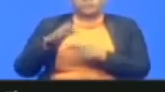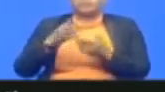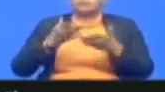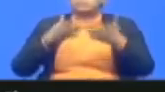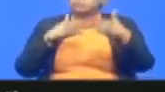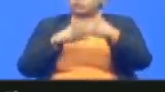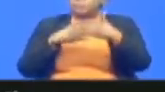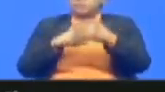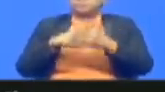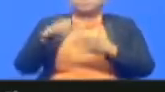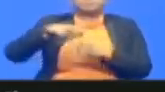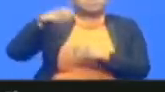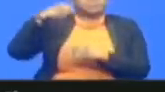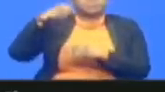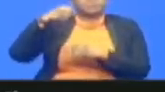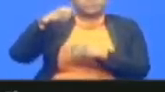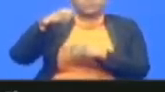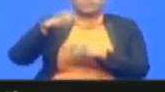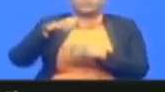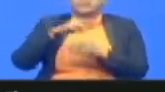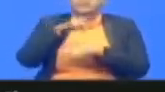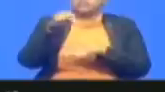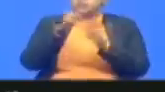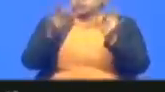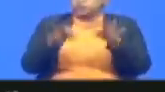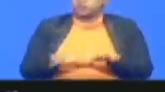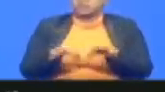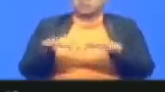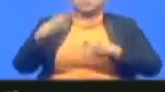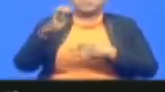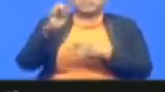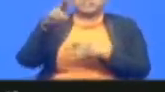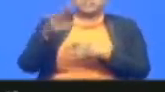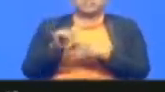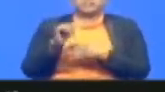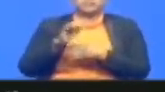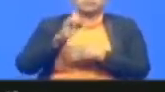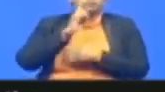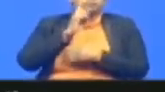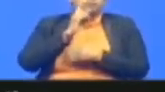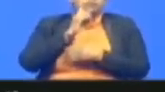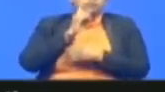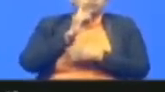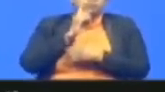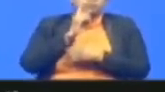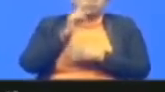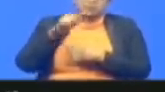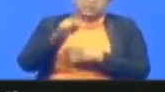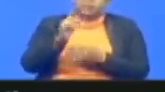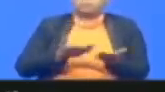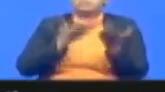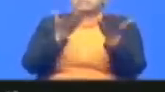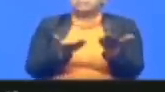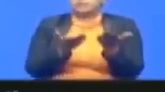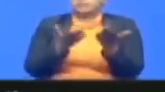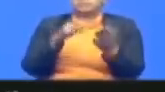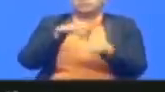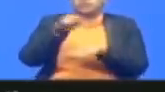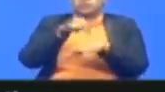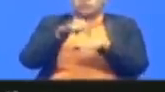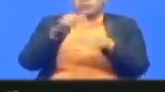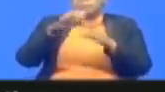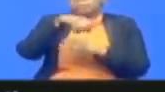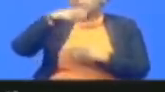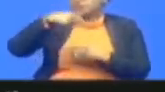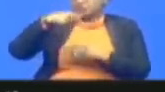particular budget reading, the National Treasury Cabinet Secretary Henry Rotich is tomorrow going to be tabling the national budget for the financial year